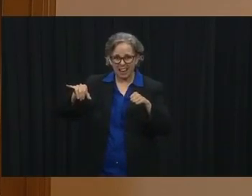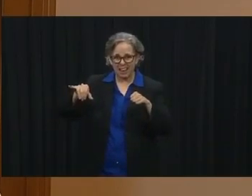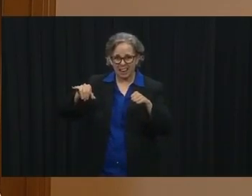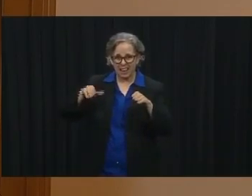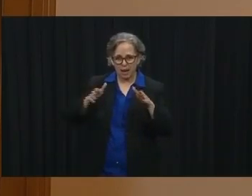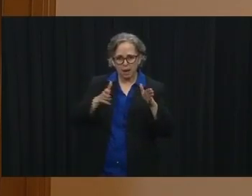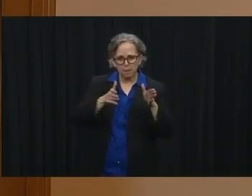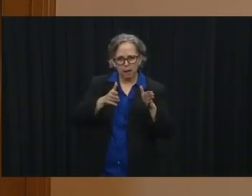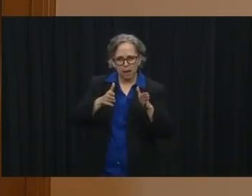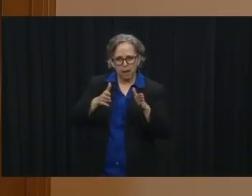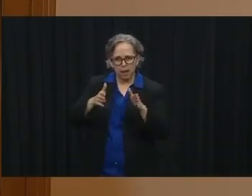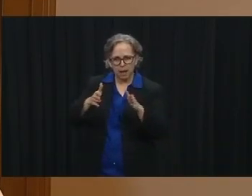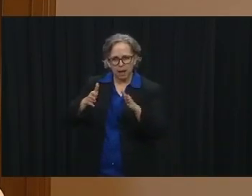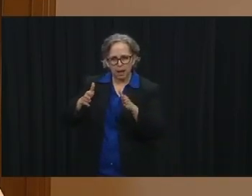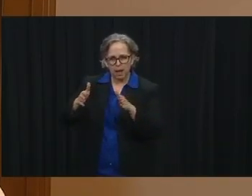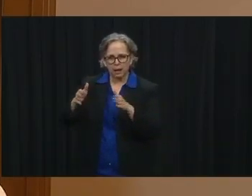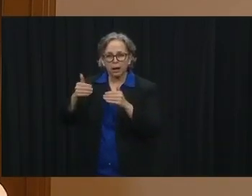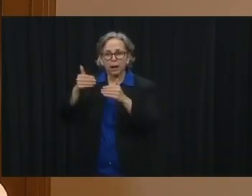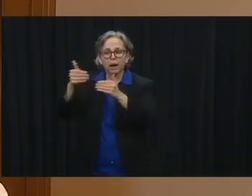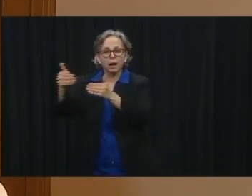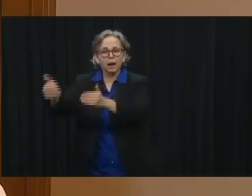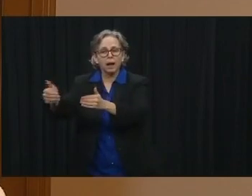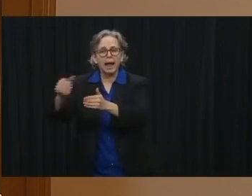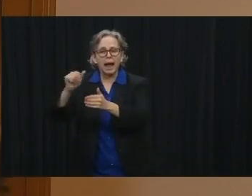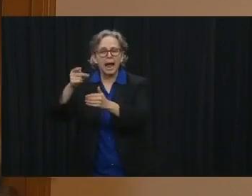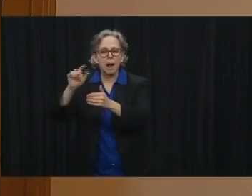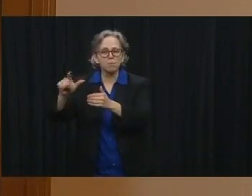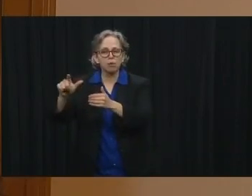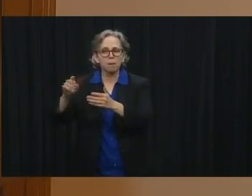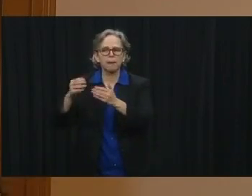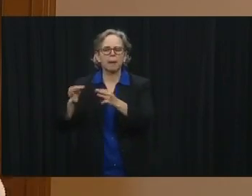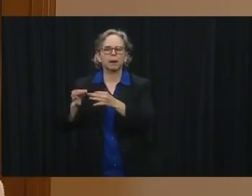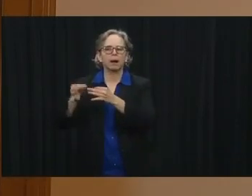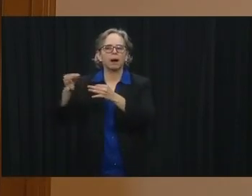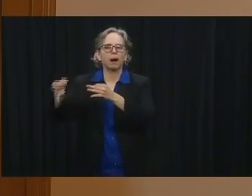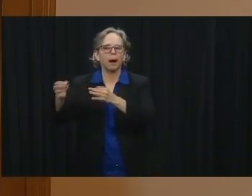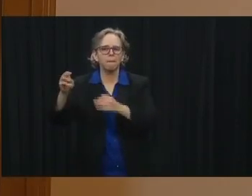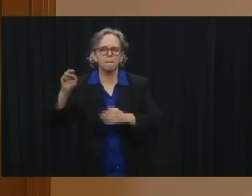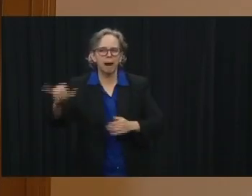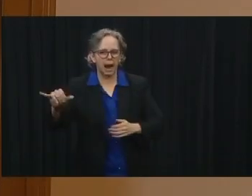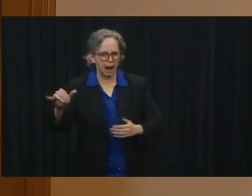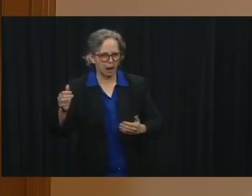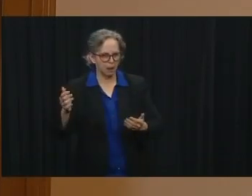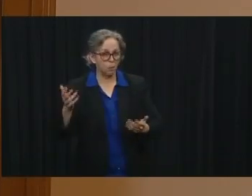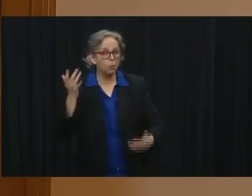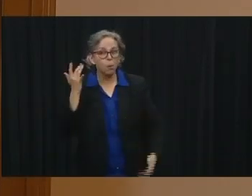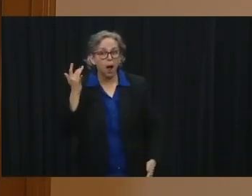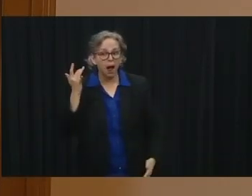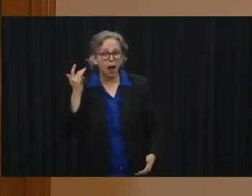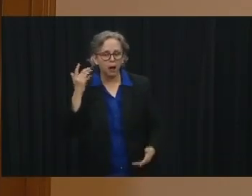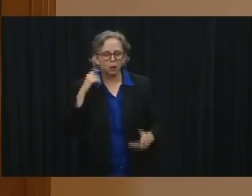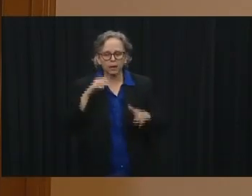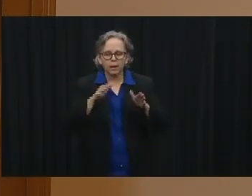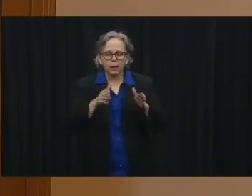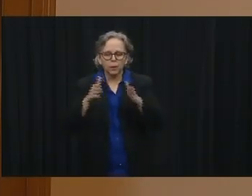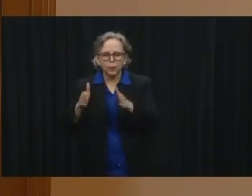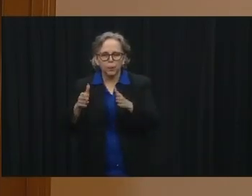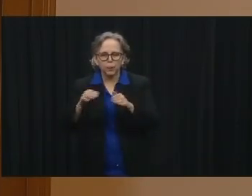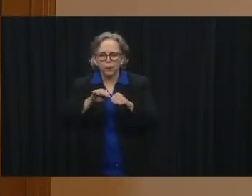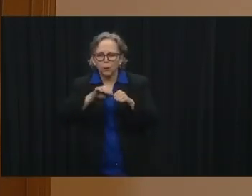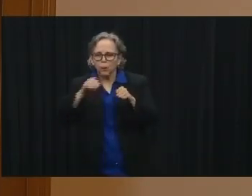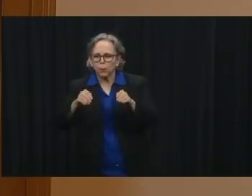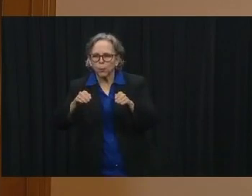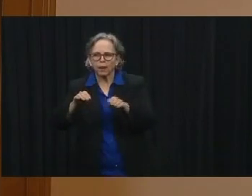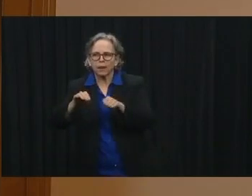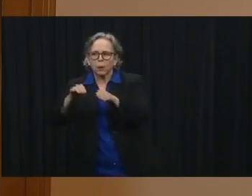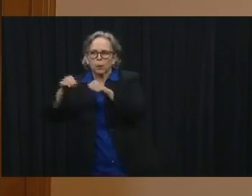out toward the beginning of May, because it will keep shrinking each time we do that. I want to add that Dr. Fauci shared some preliminary